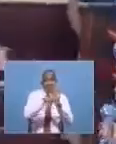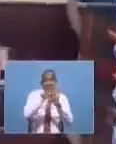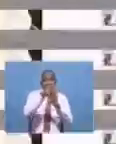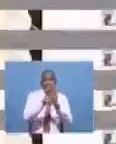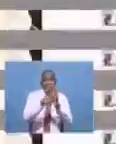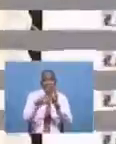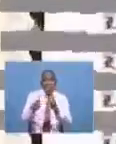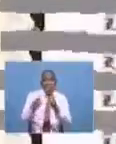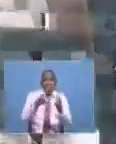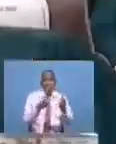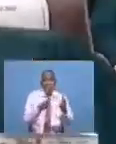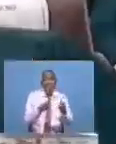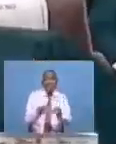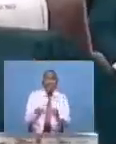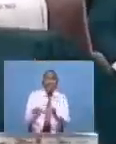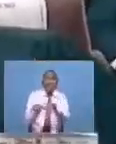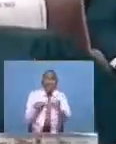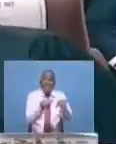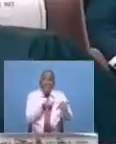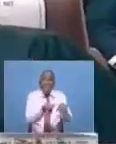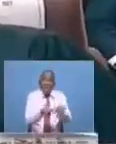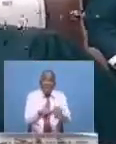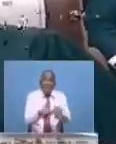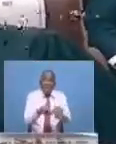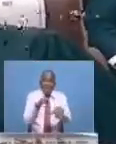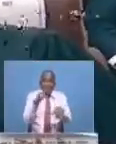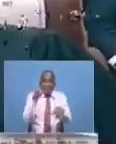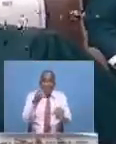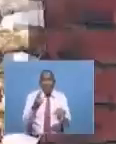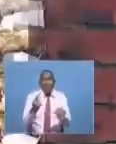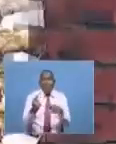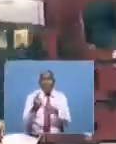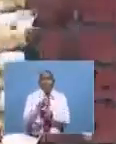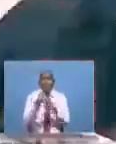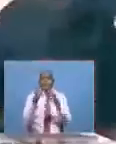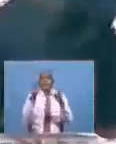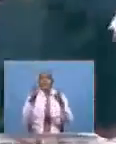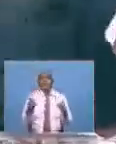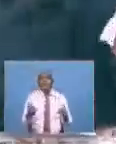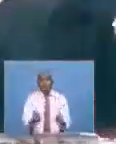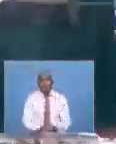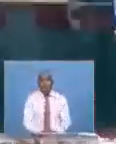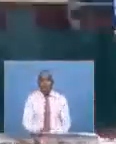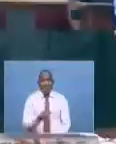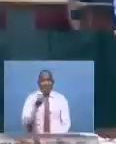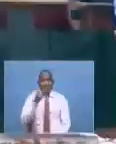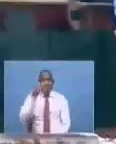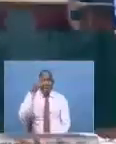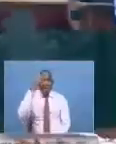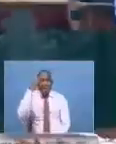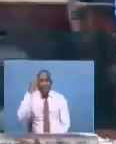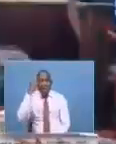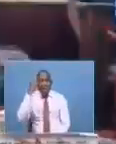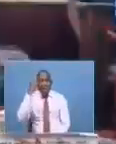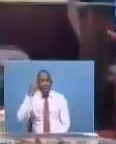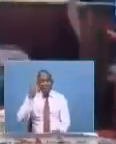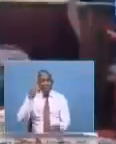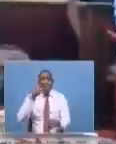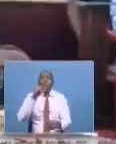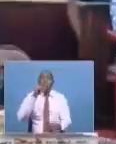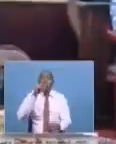applies to this set of facts as well. Because this set of